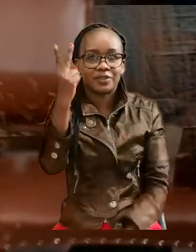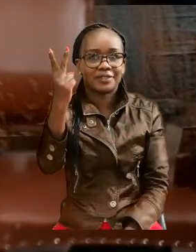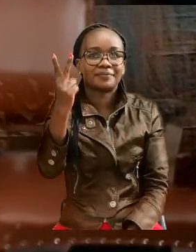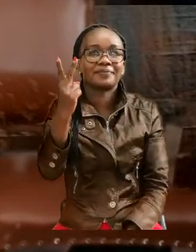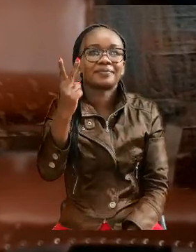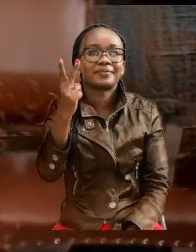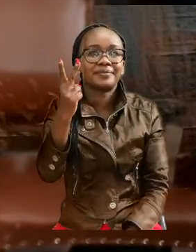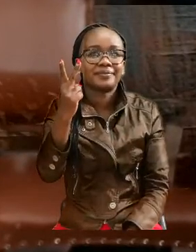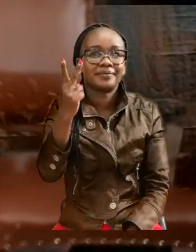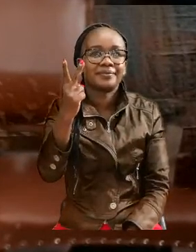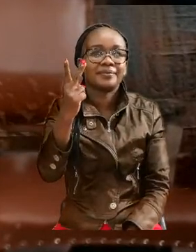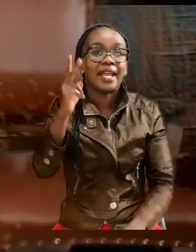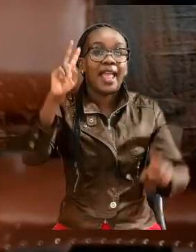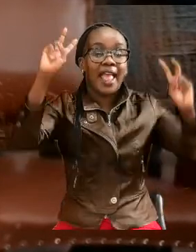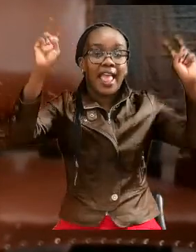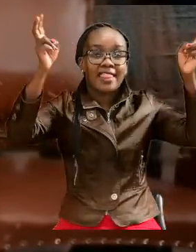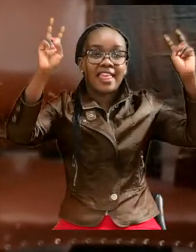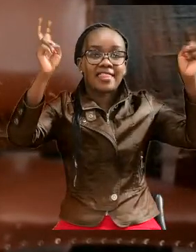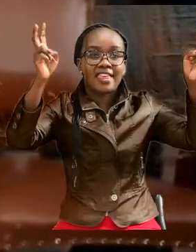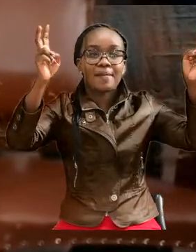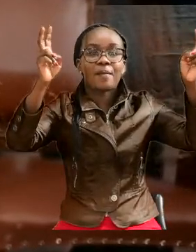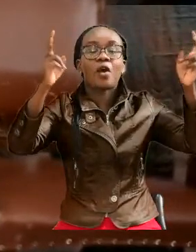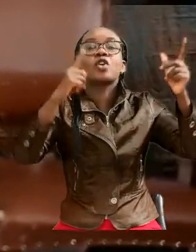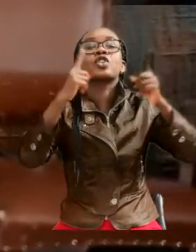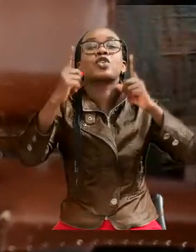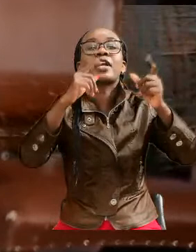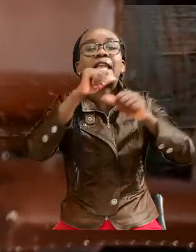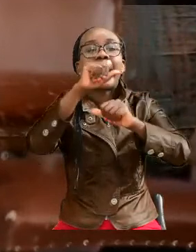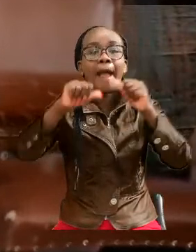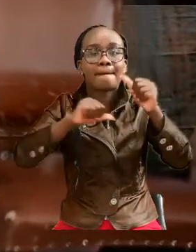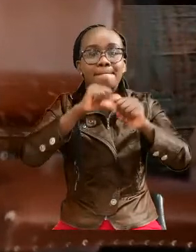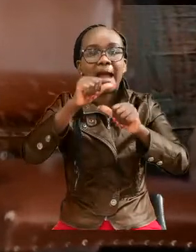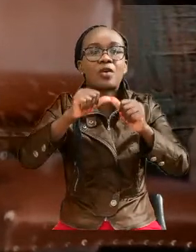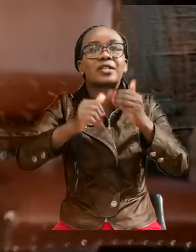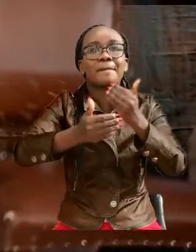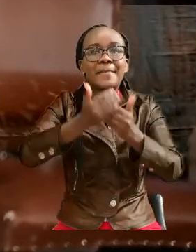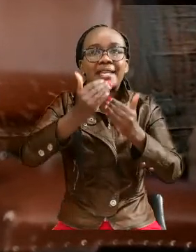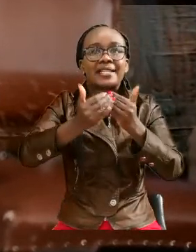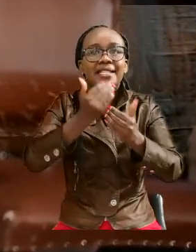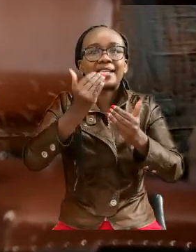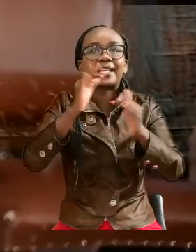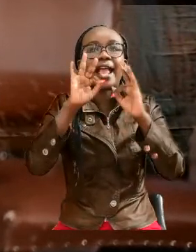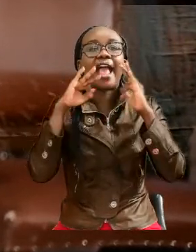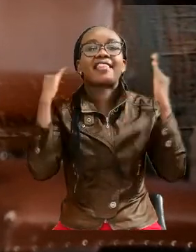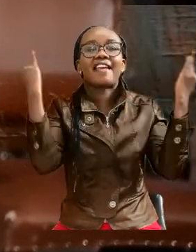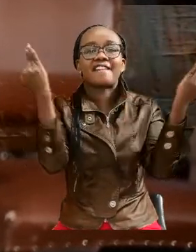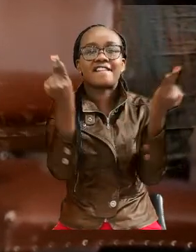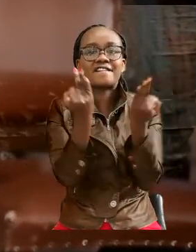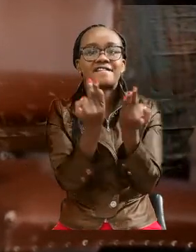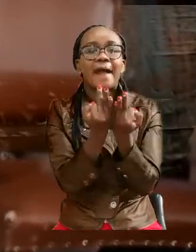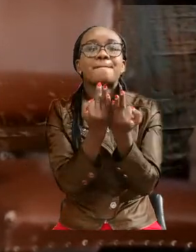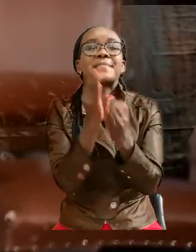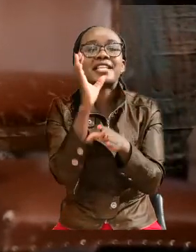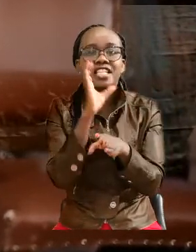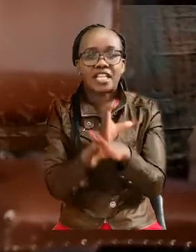If that is possible. The theme is talking about maintaining the family